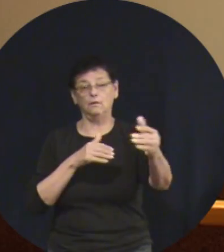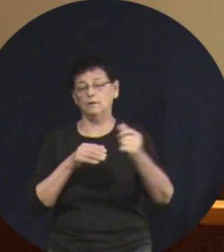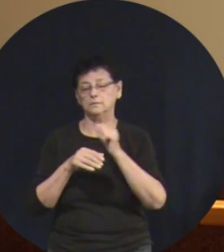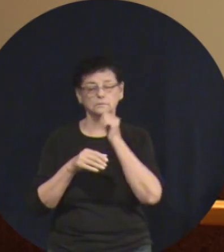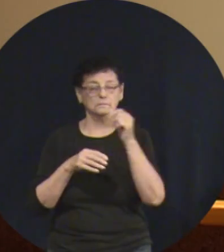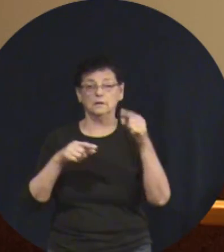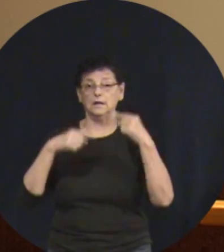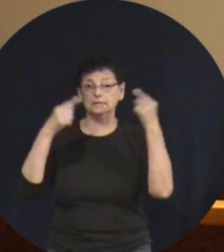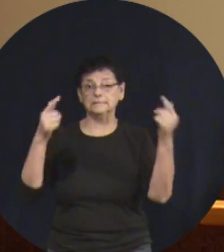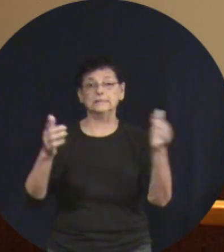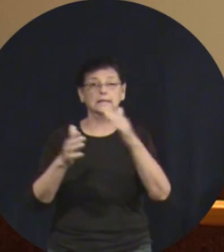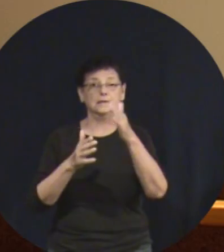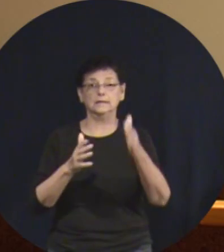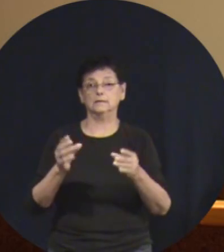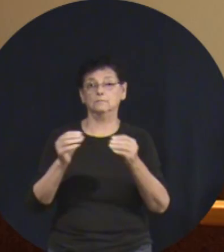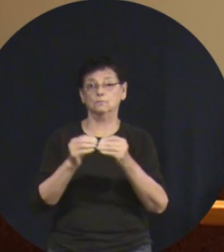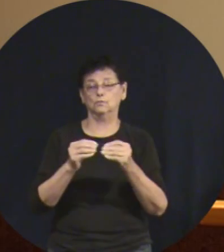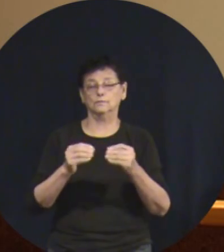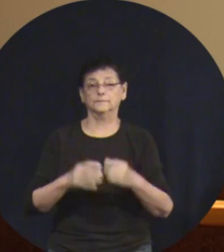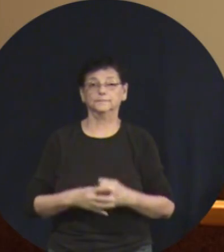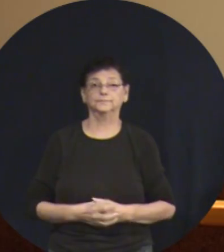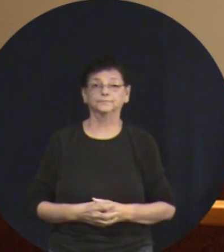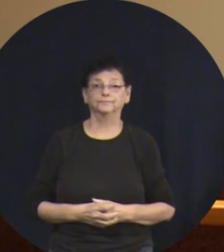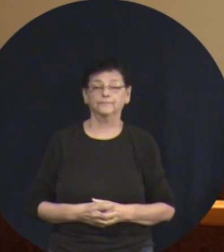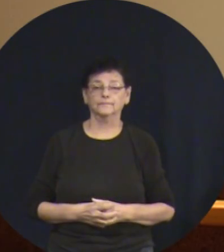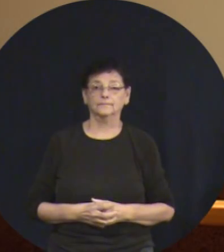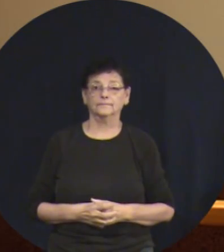on, do not sin any more."